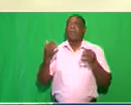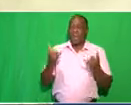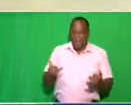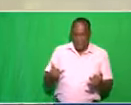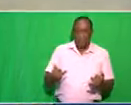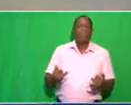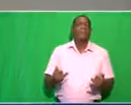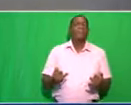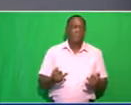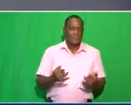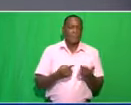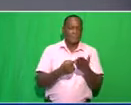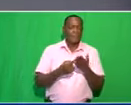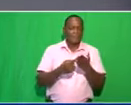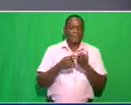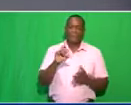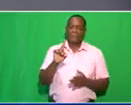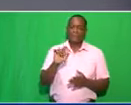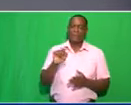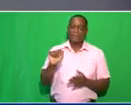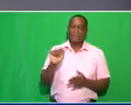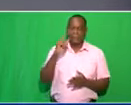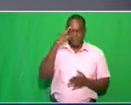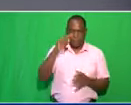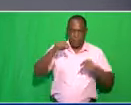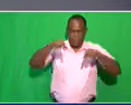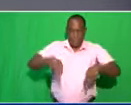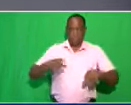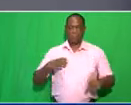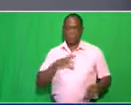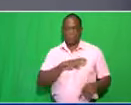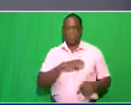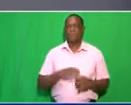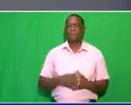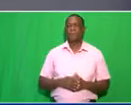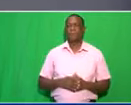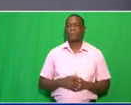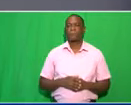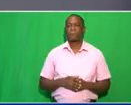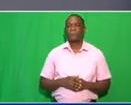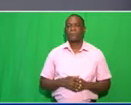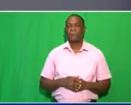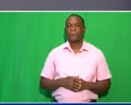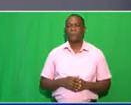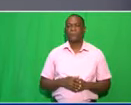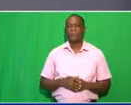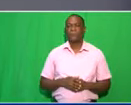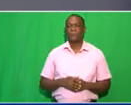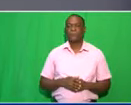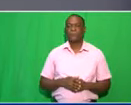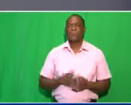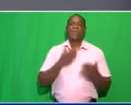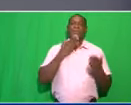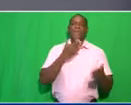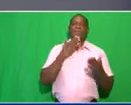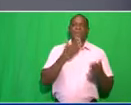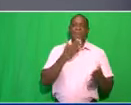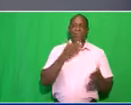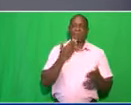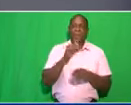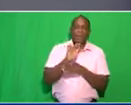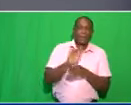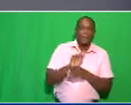deliberation. Dr. Smith, good evening to you and welcome. Thank you very much, Mr. Motley, and good evening to our viewers.